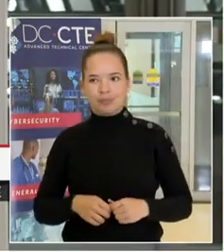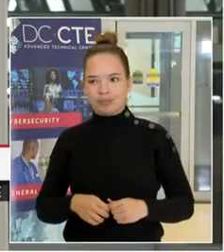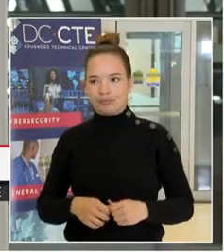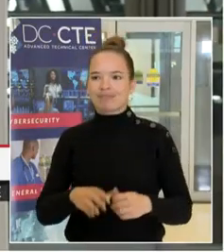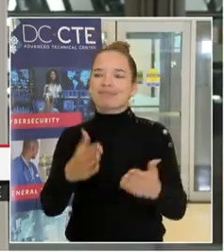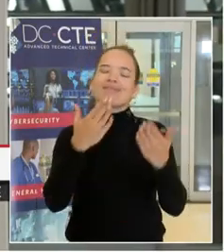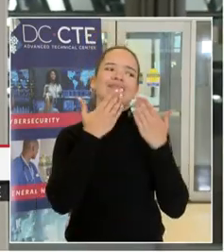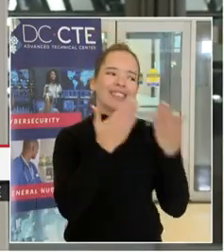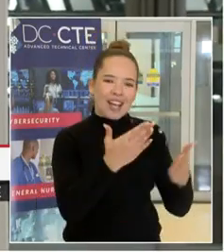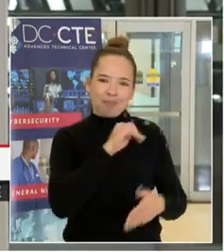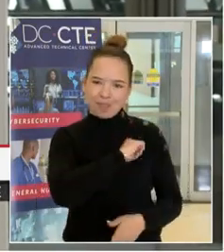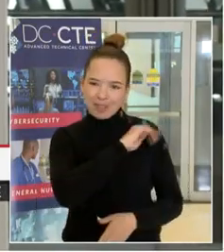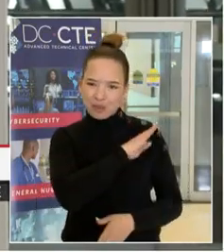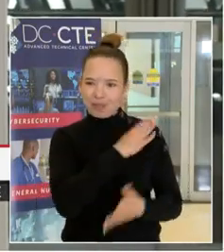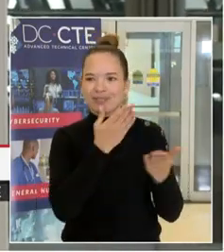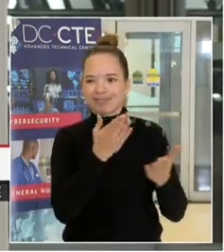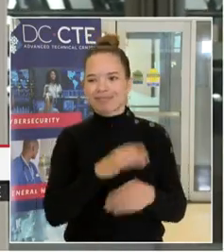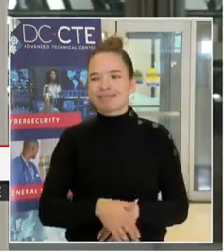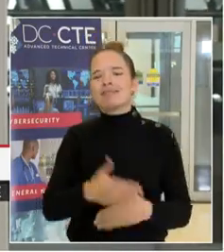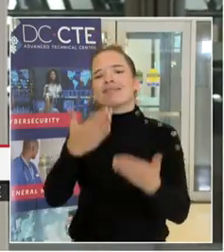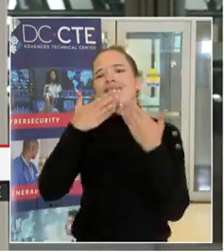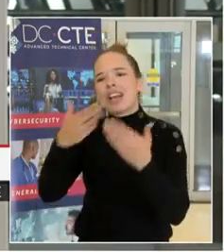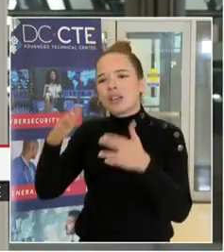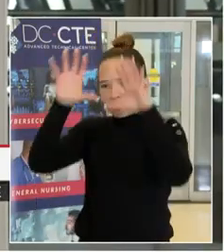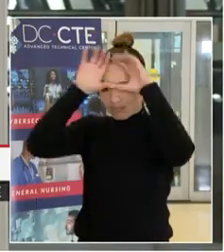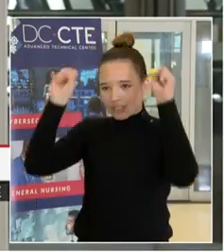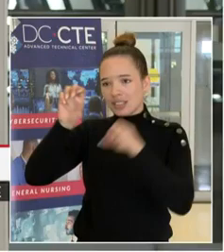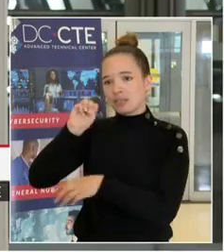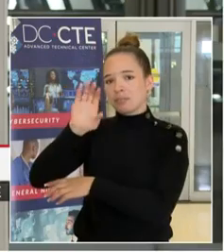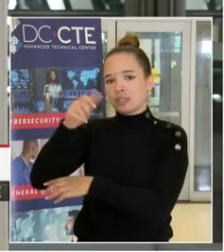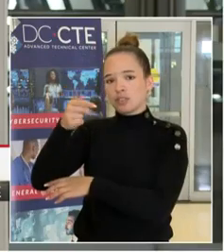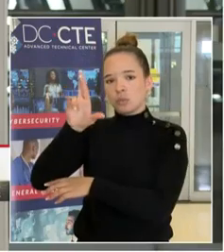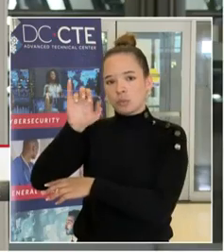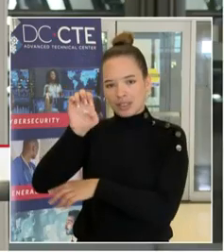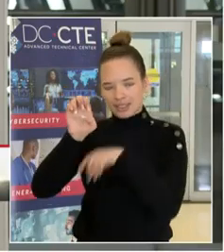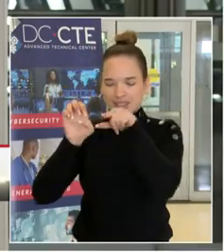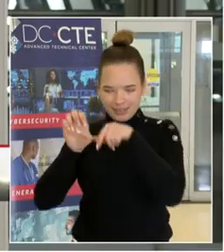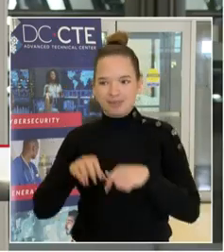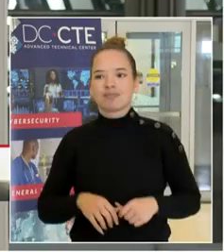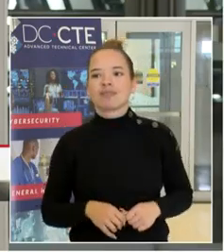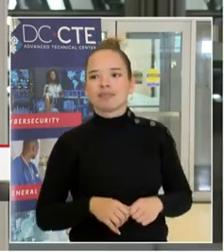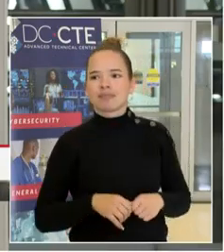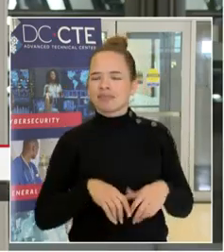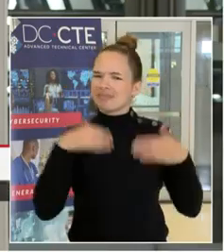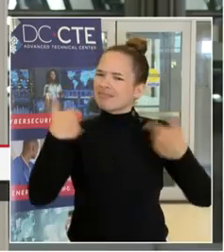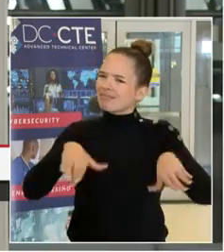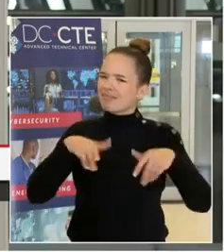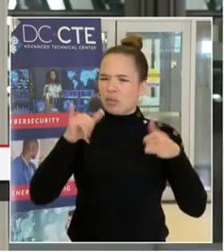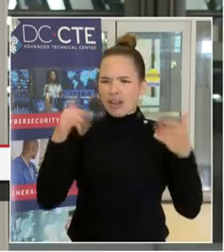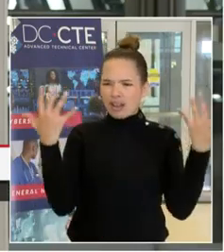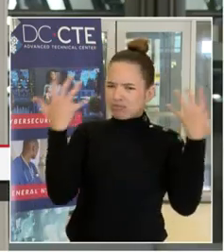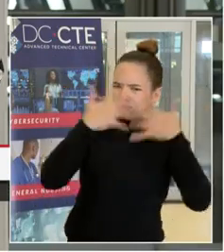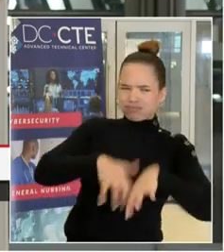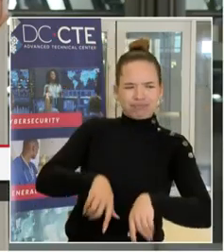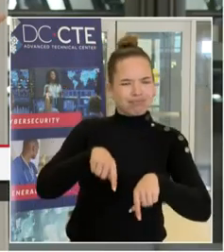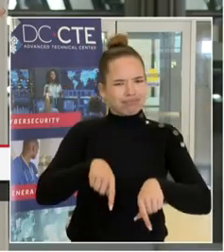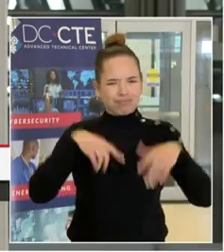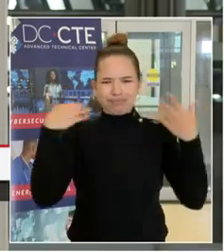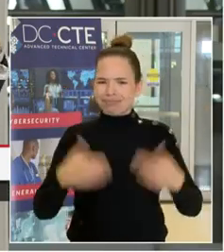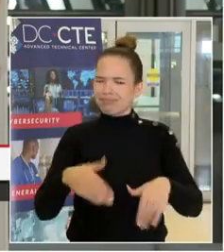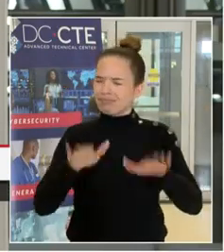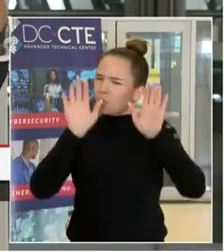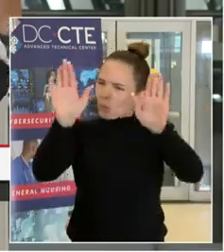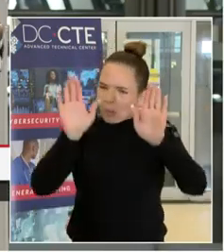President McGuire, for partnering to make this incredible opportunity possible for our students. And I do just want to ground